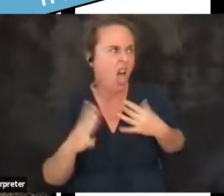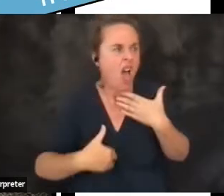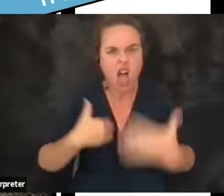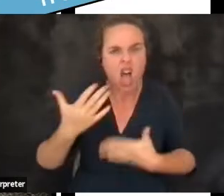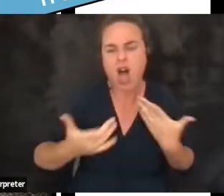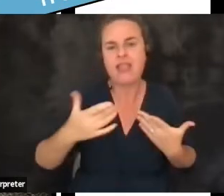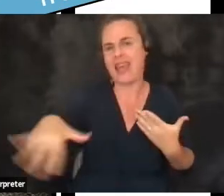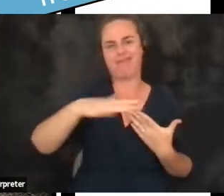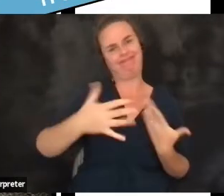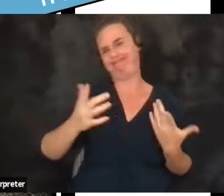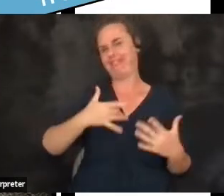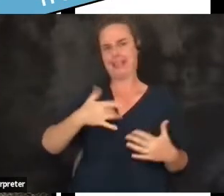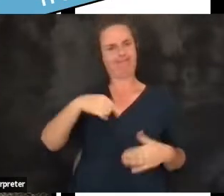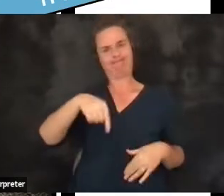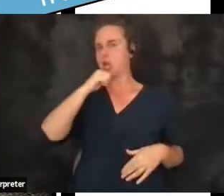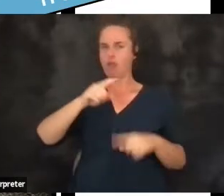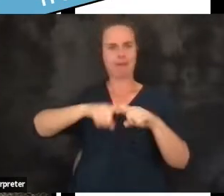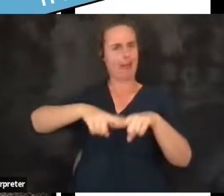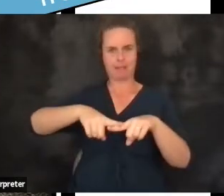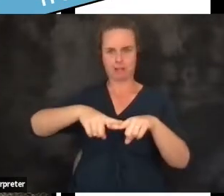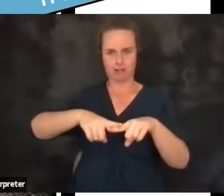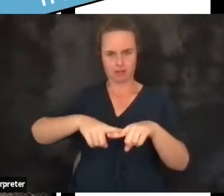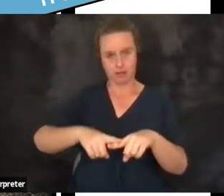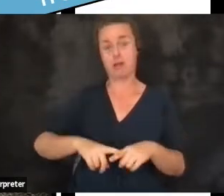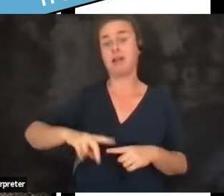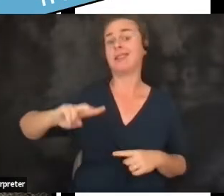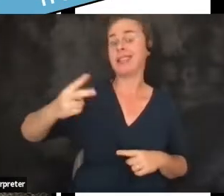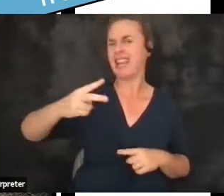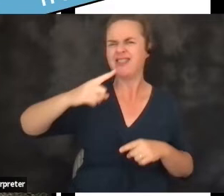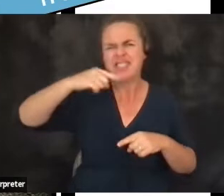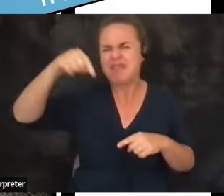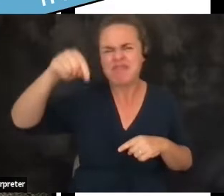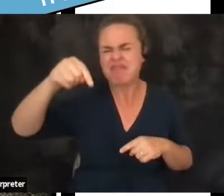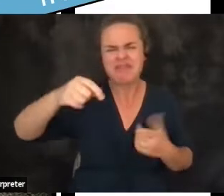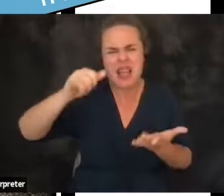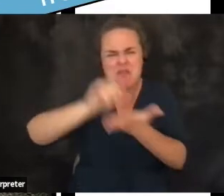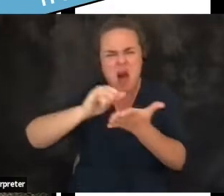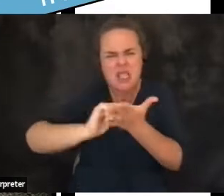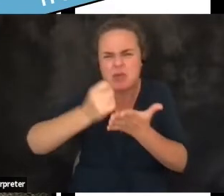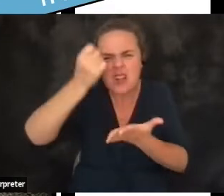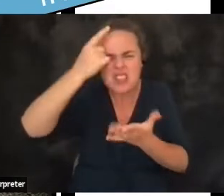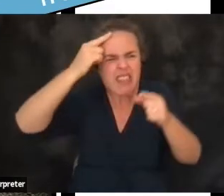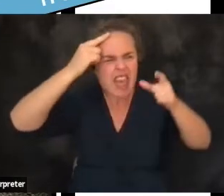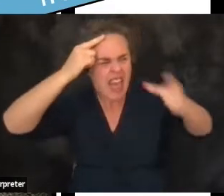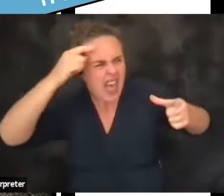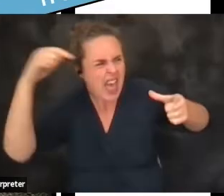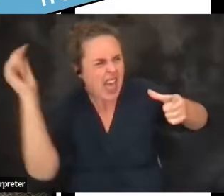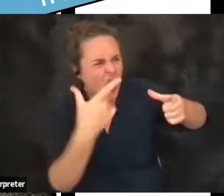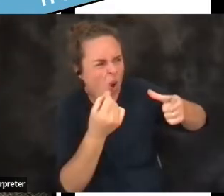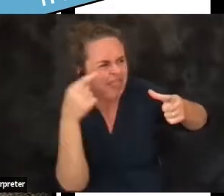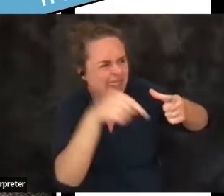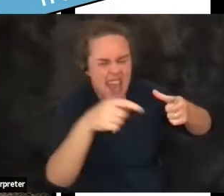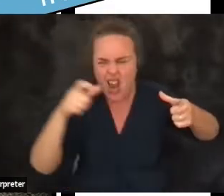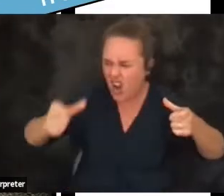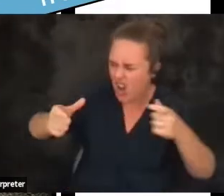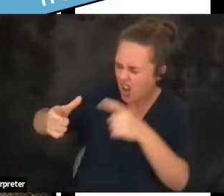us. Secondly, it can be impossible to understand what is expected of us here. Where are we supposed to go? Which door are we supposed to go